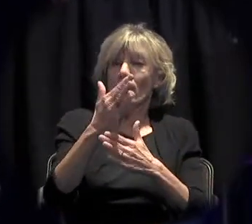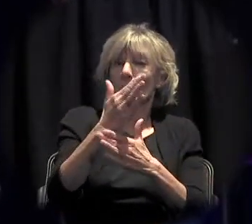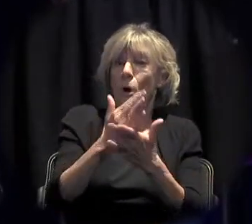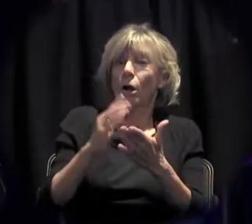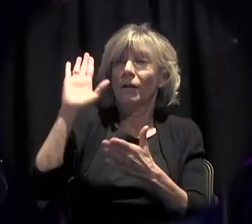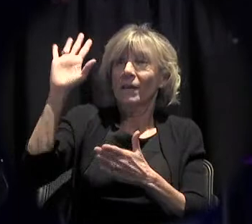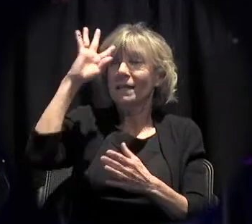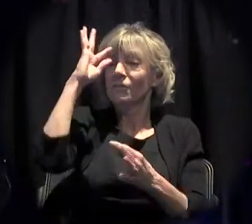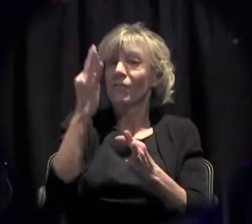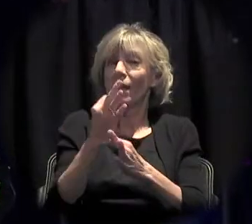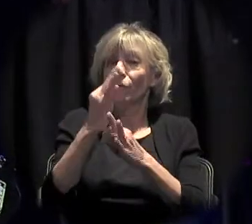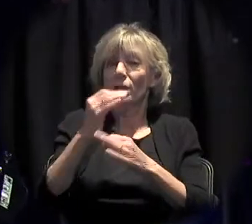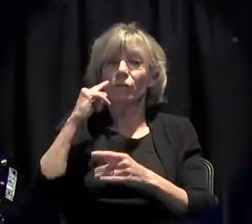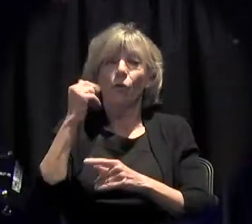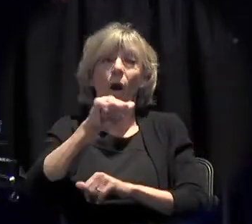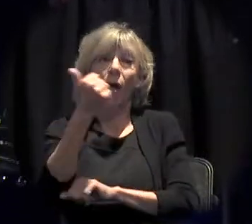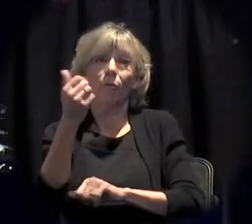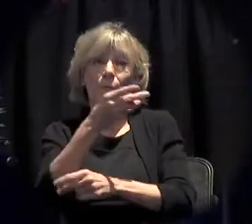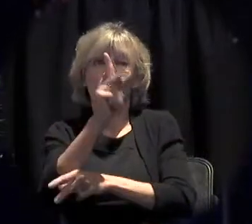around us.